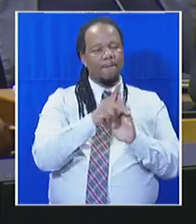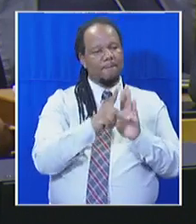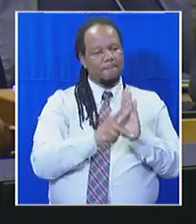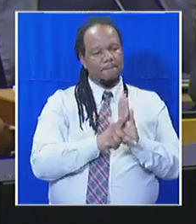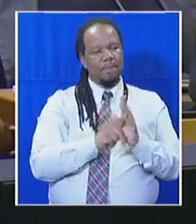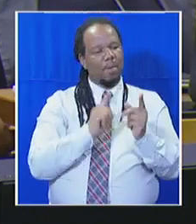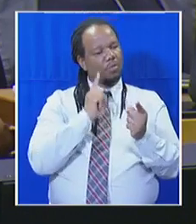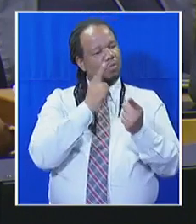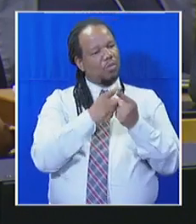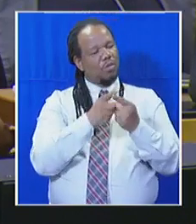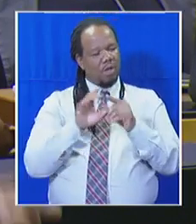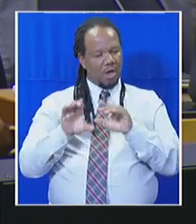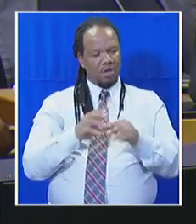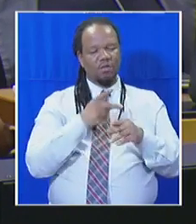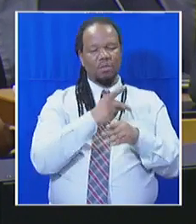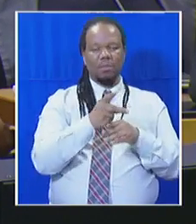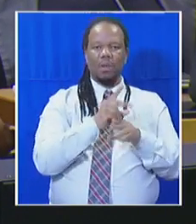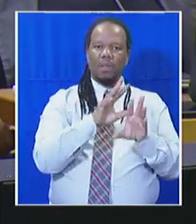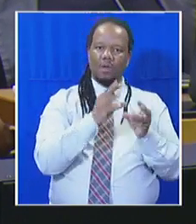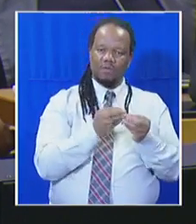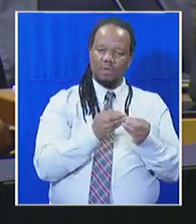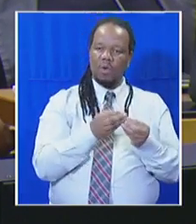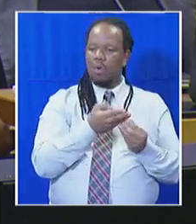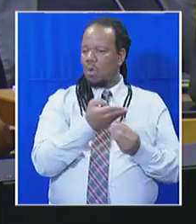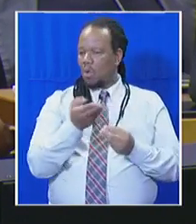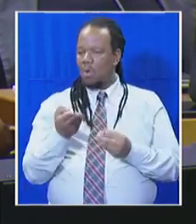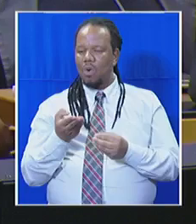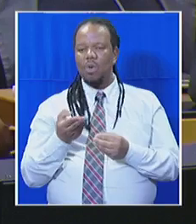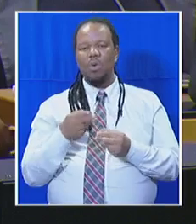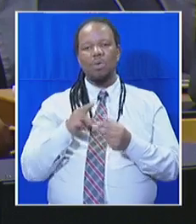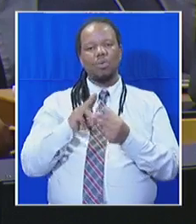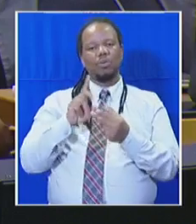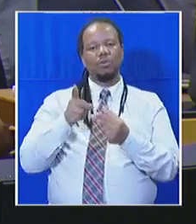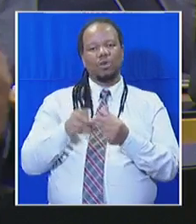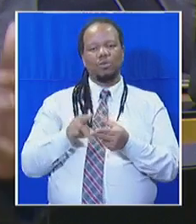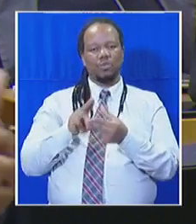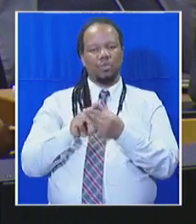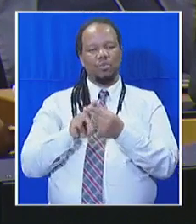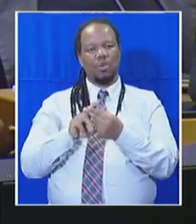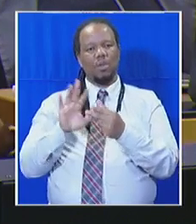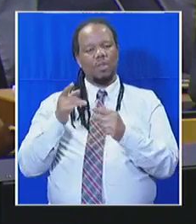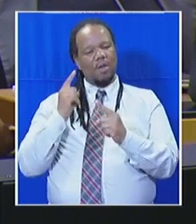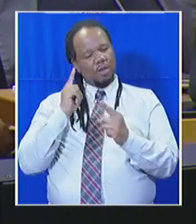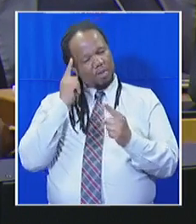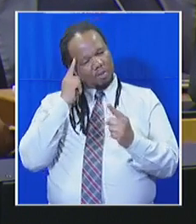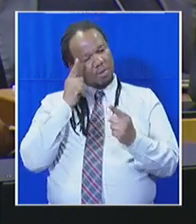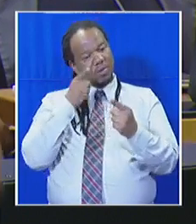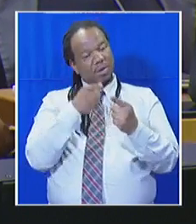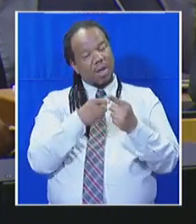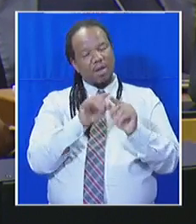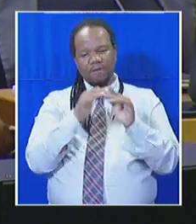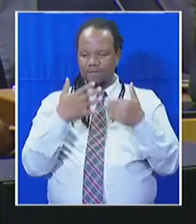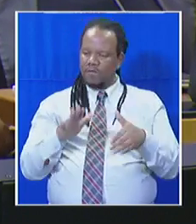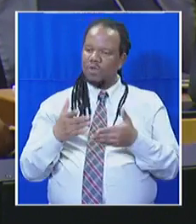goals. And it is for that reason that all the teacher unions have subscribed to targets which we basically discuss with them in relation